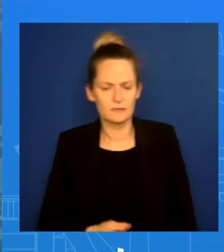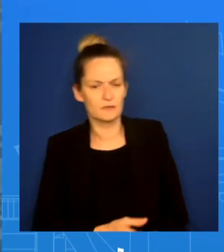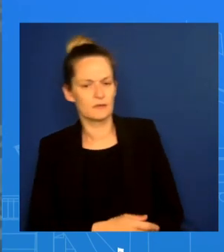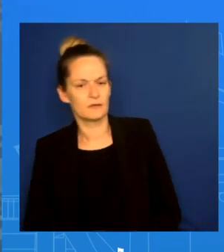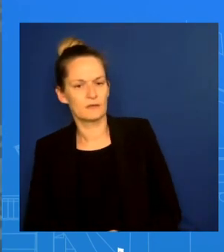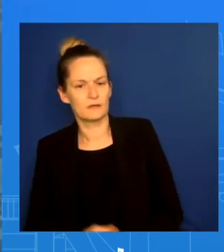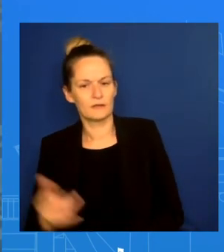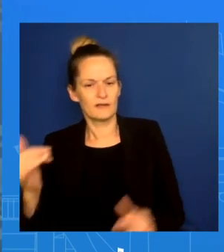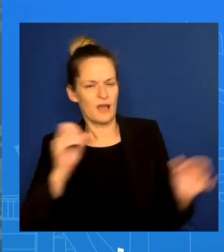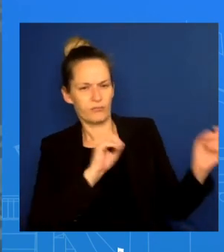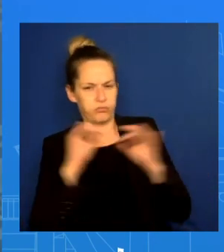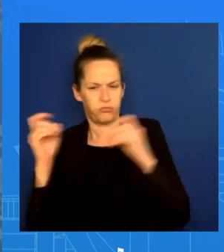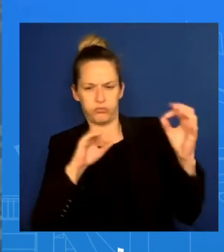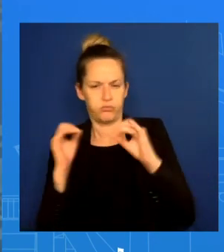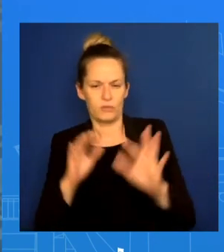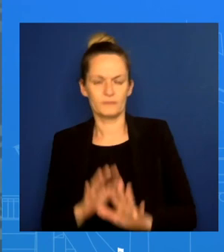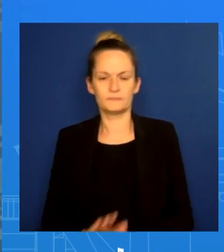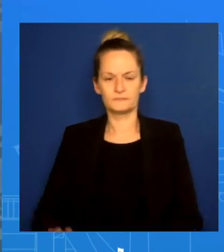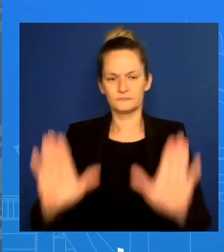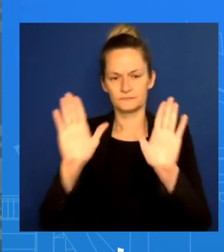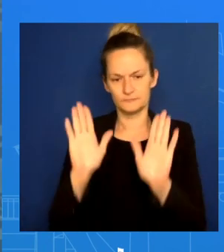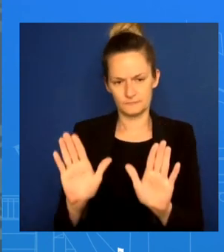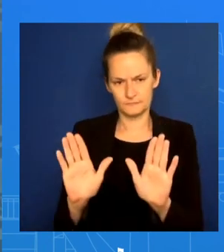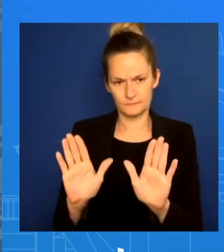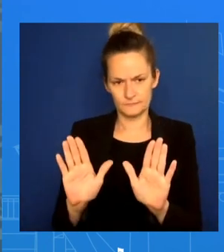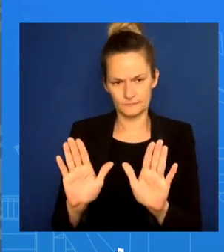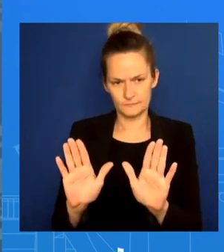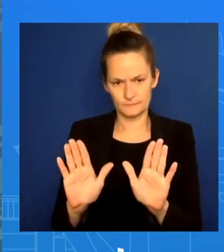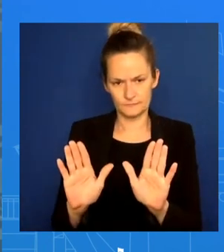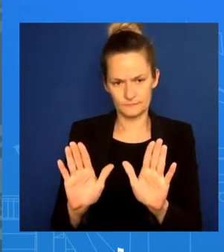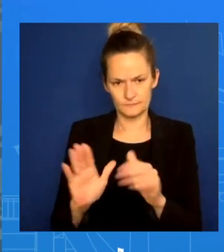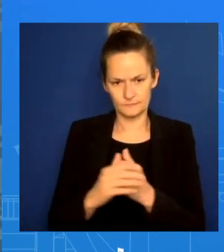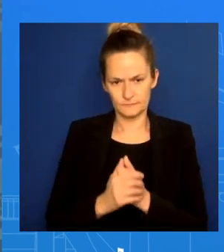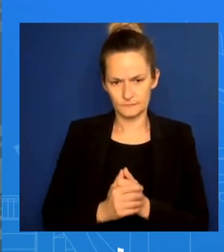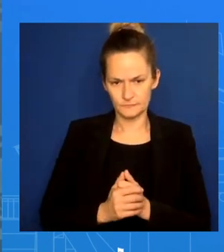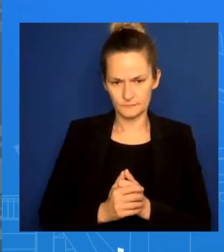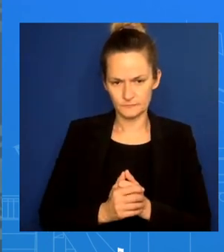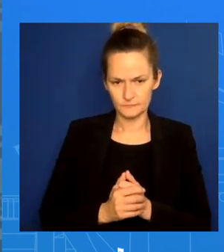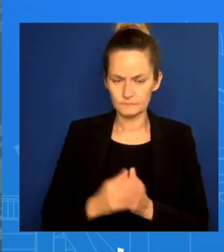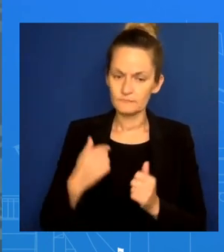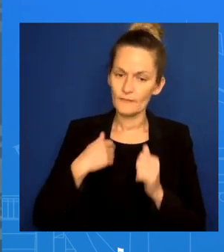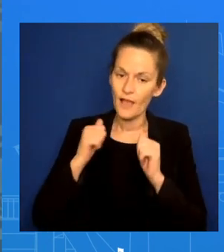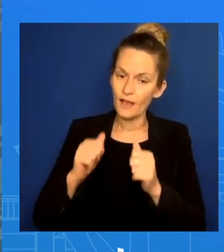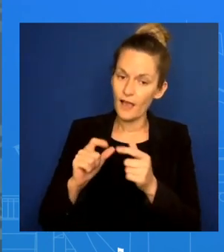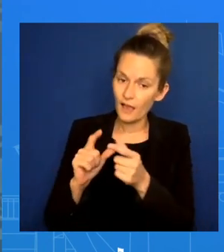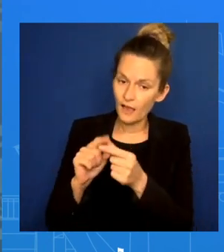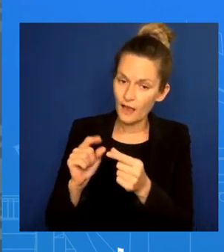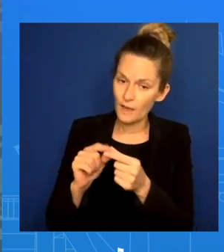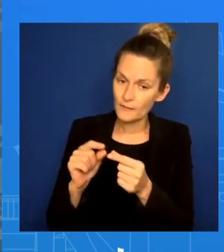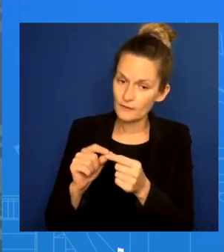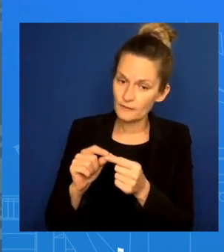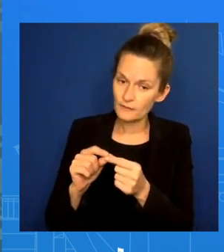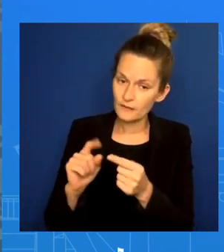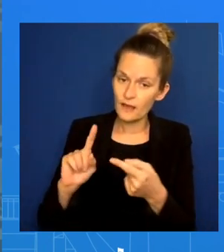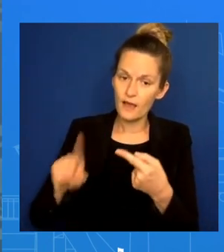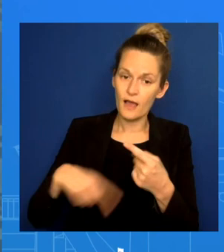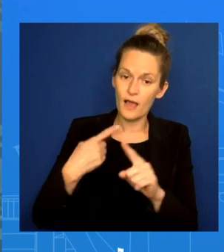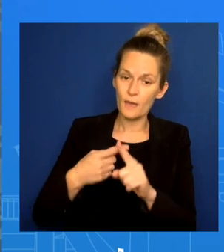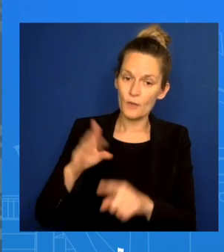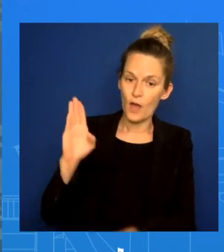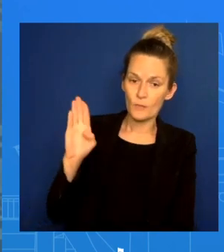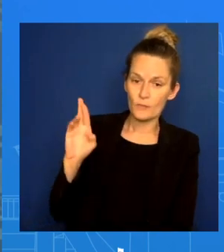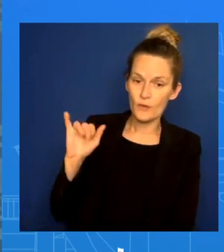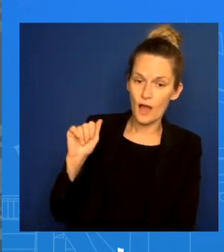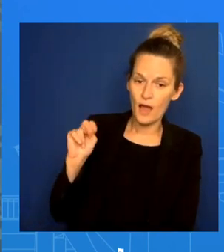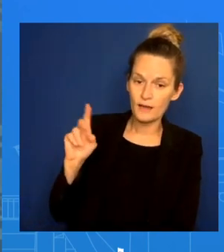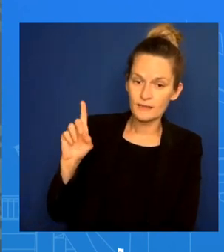I can speak to what he said yesterday in front of all of you, which is the last thing that you just repeated. There are many factors. There are many factors,